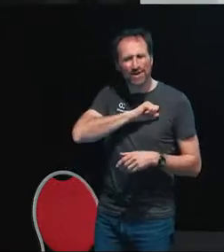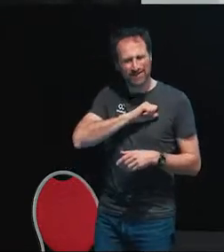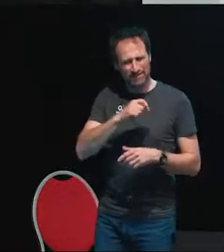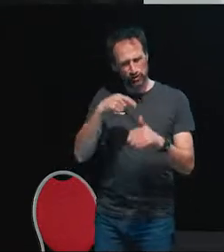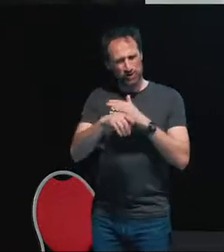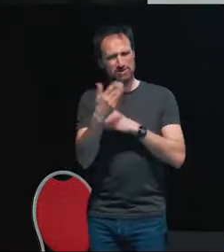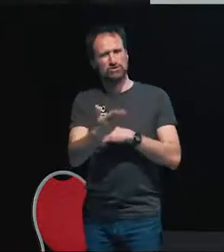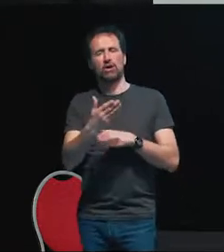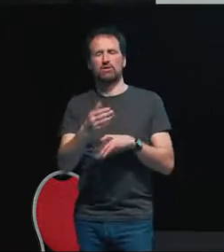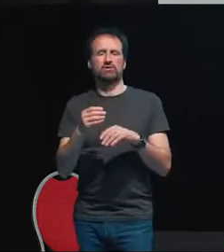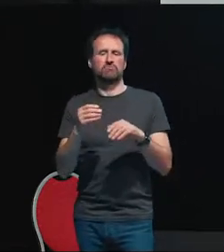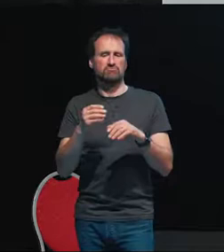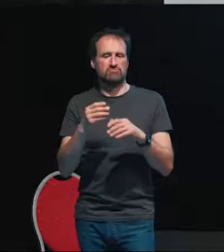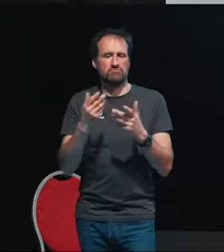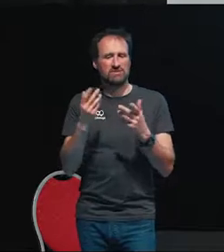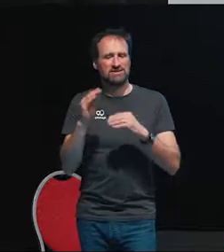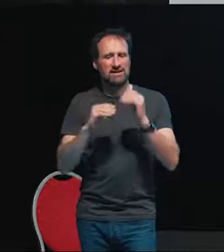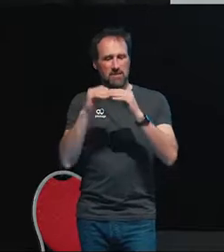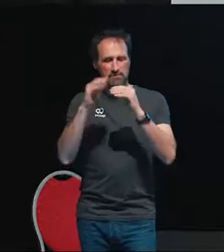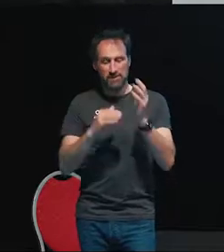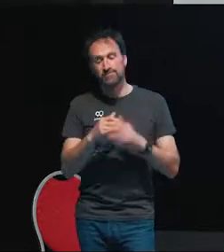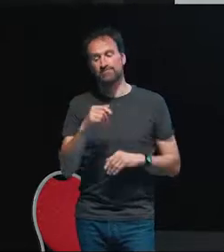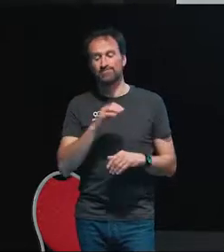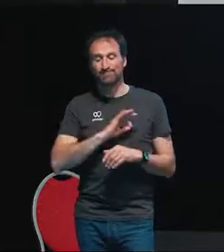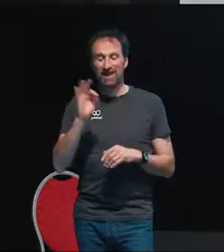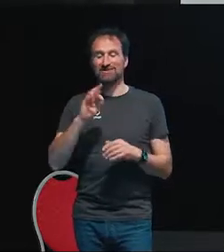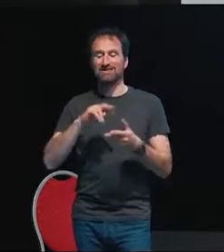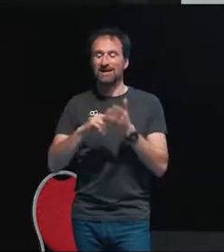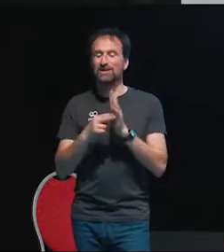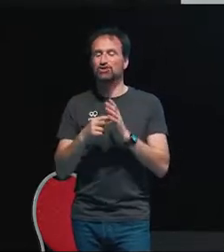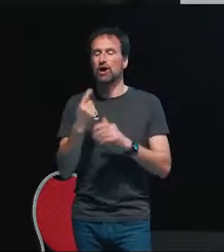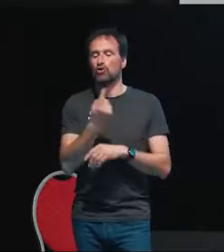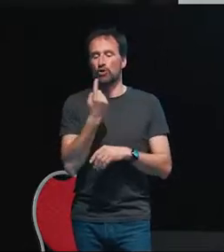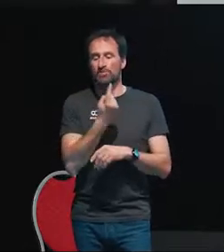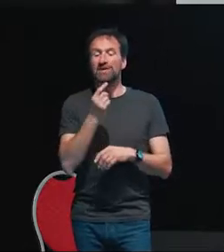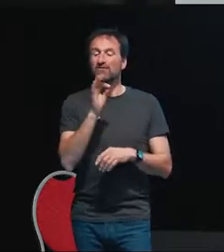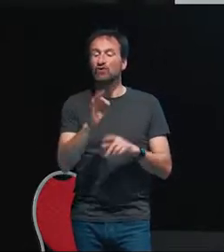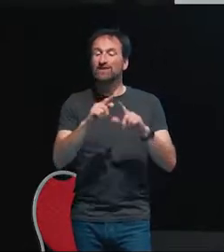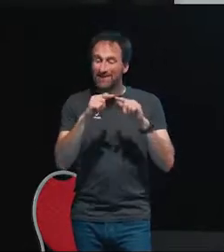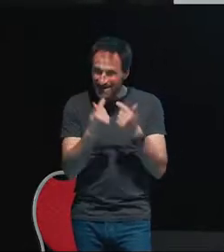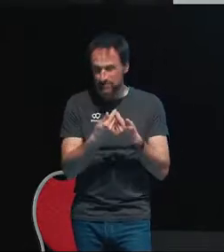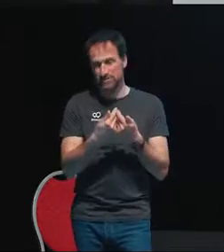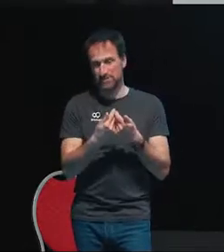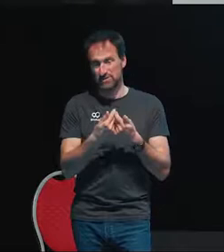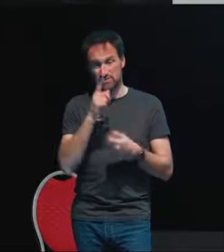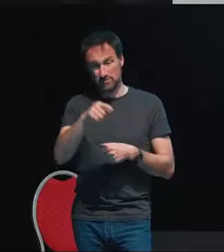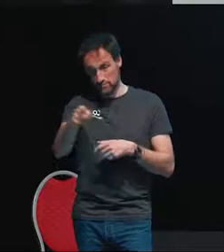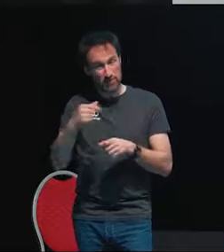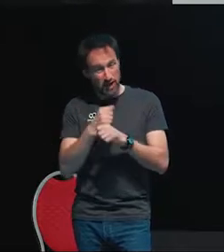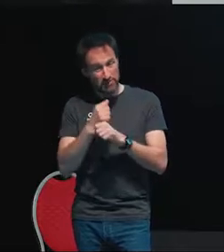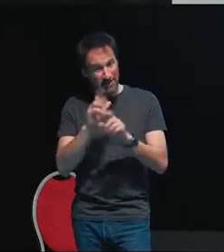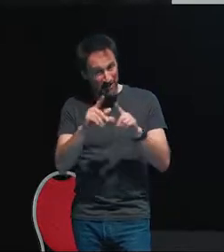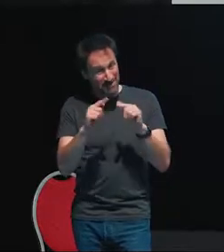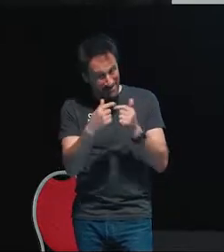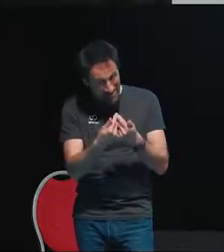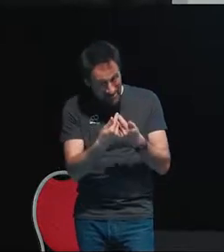the first thing is that we end up with better technical autonomy for our teams imagine you're in a team and you have the opportunity to define for yourself